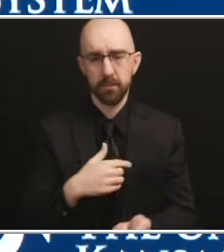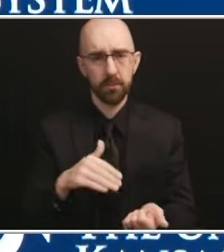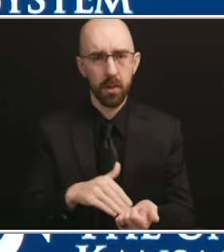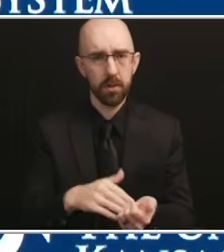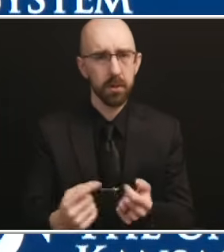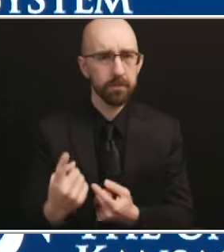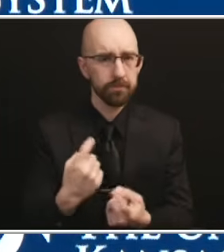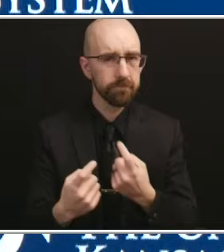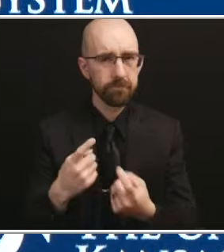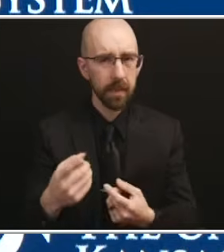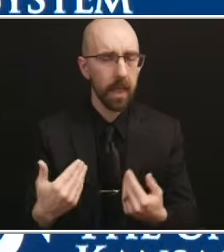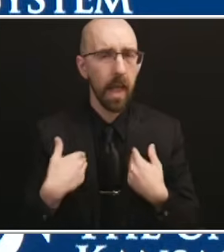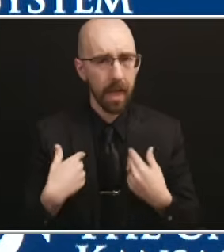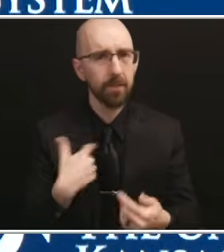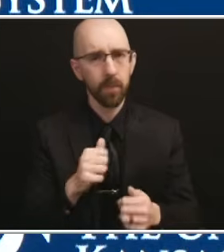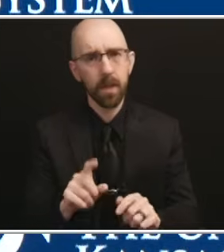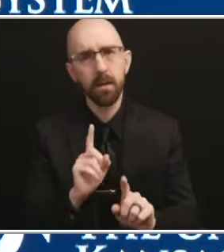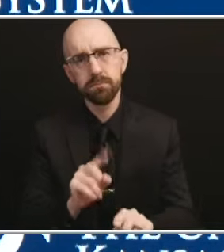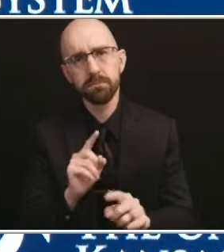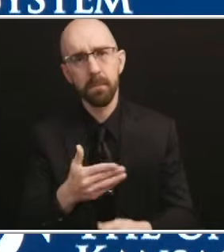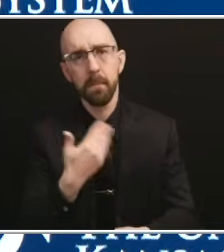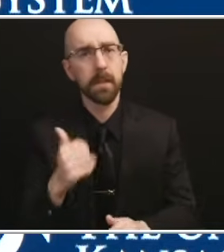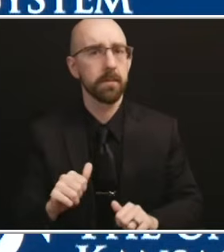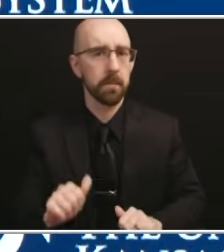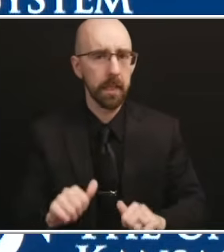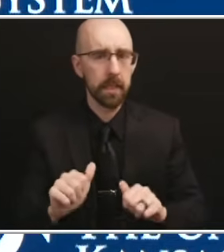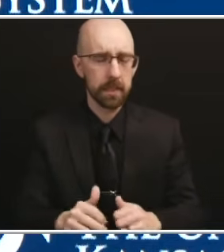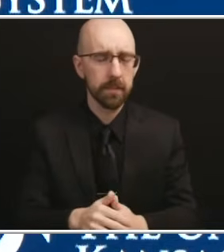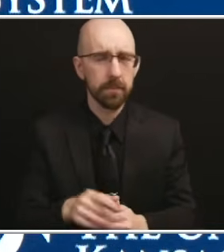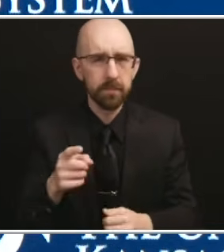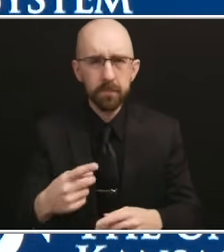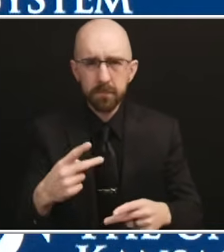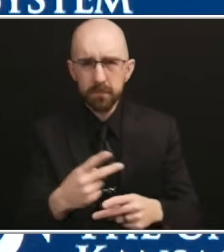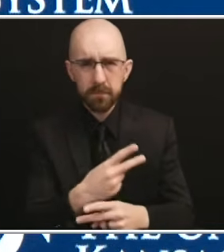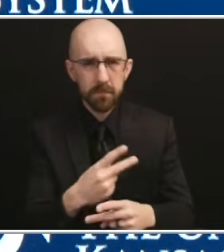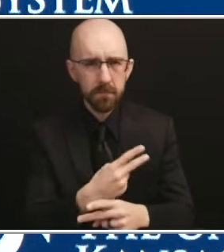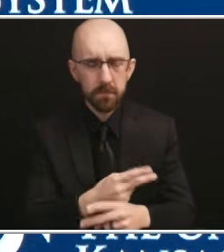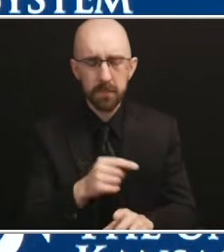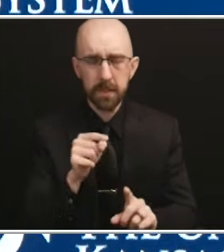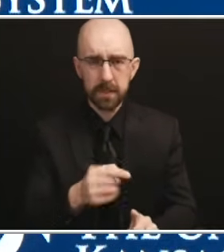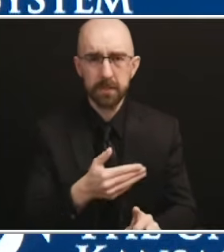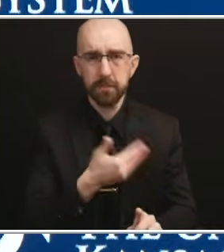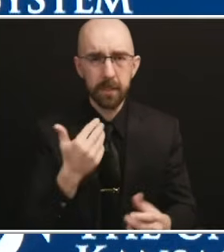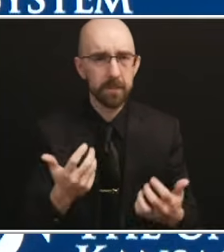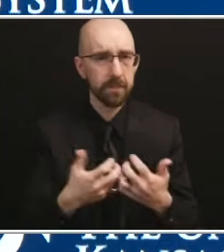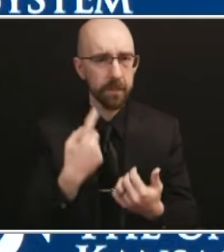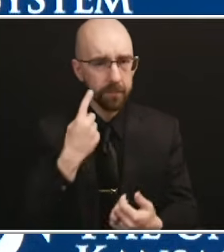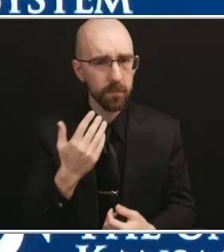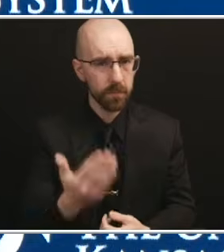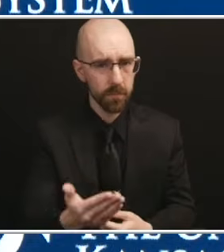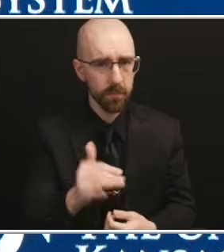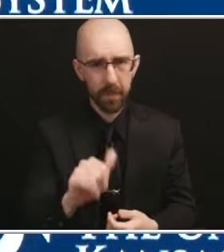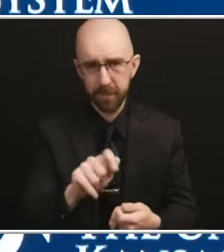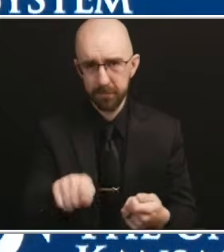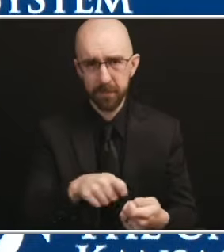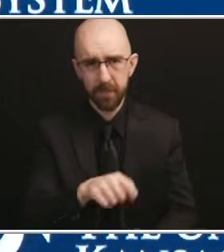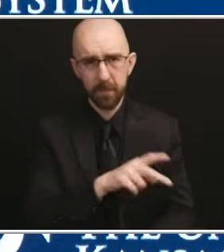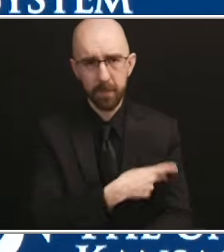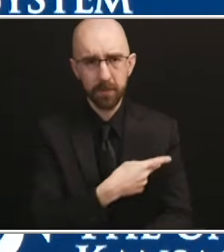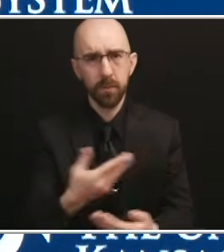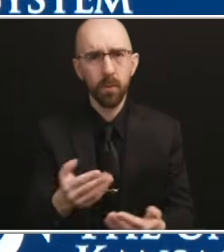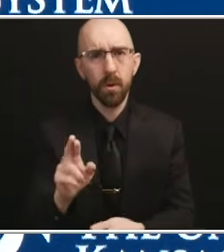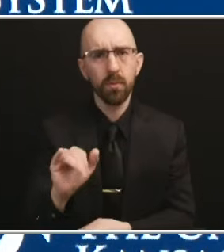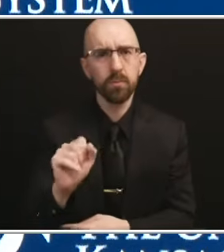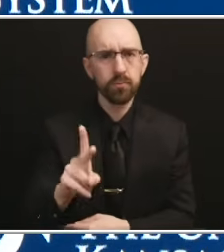so that we can answer them to the best of our ability. And it's determining, is this best for you, the specific patient, and what are the risks and benefits? And